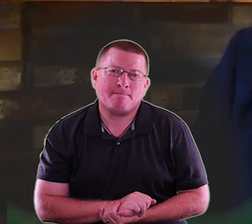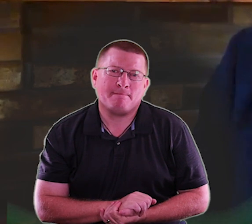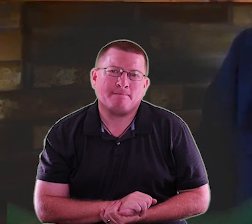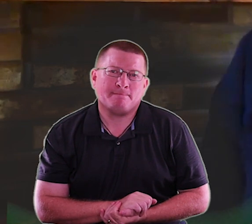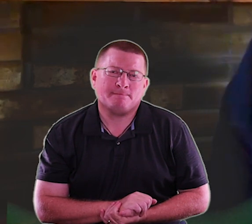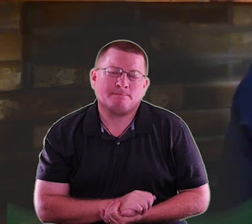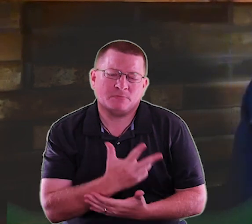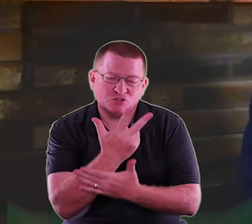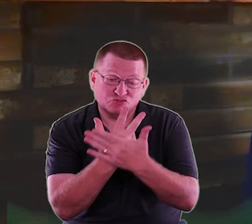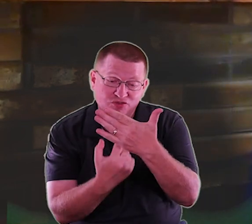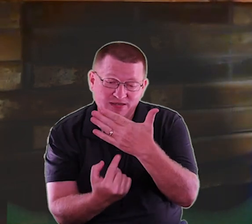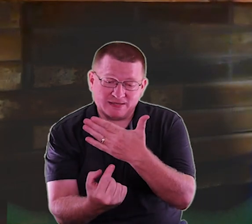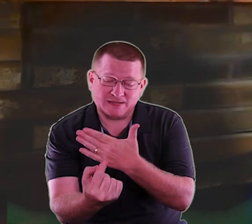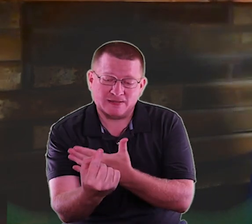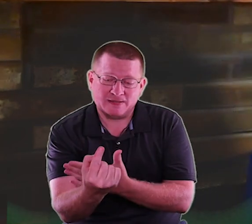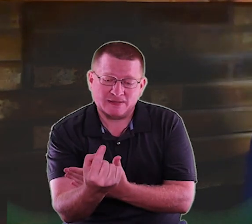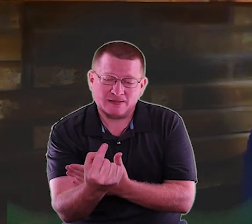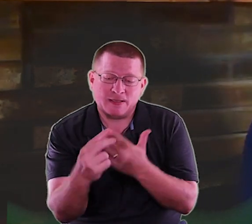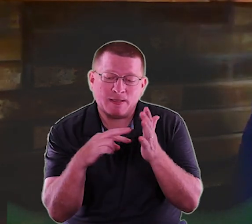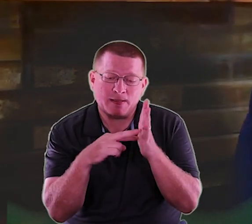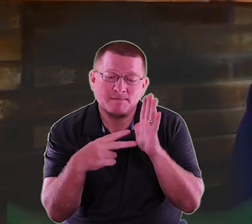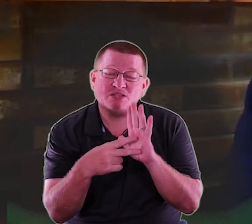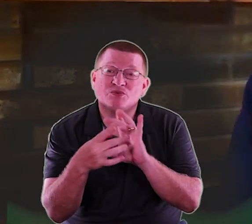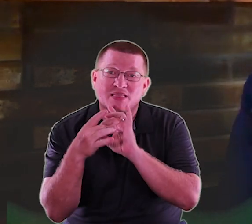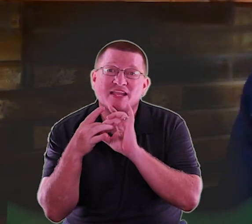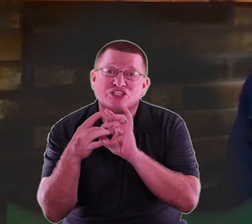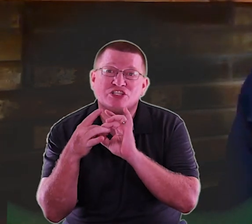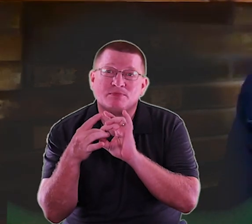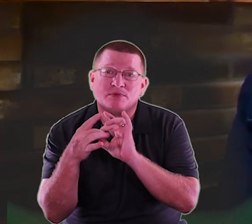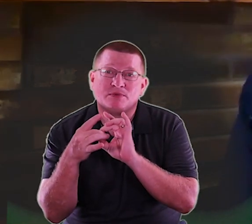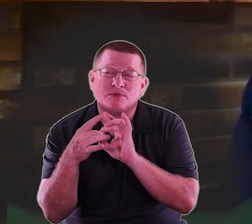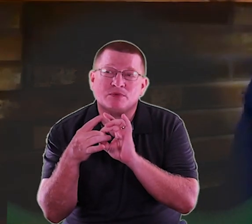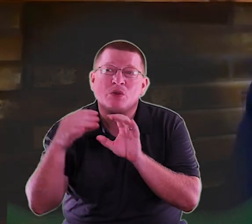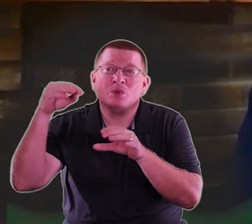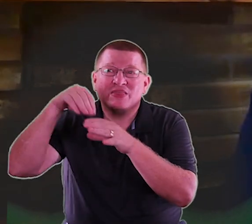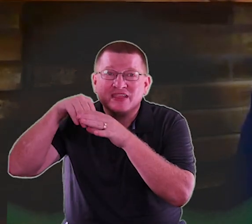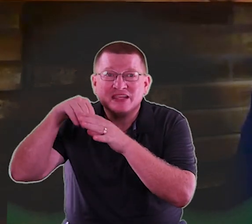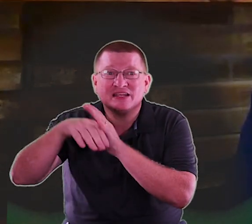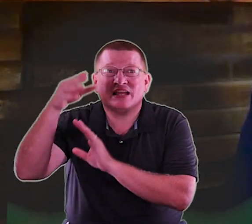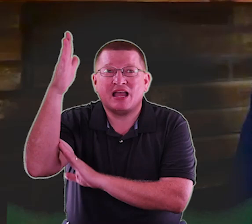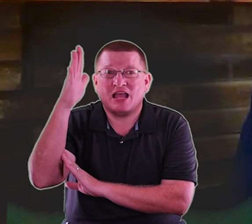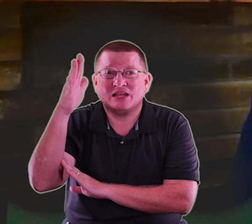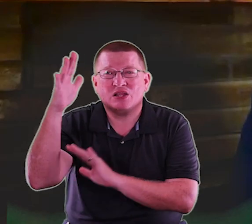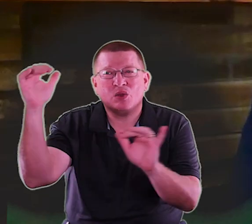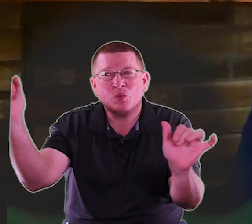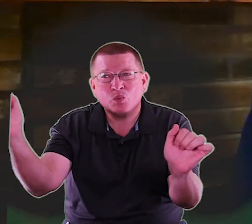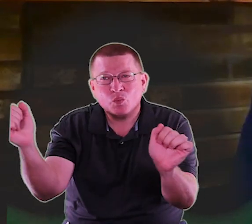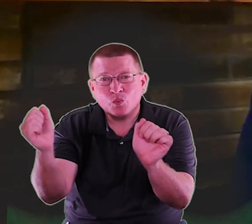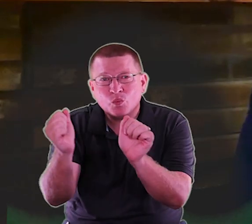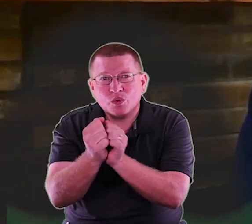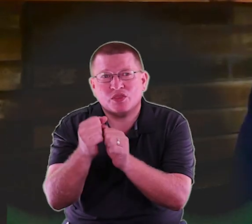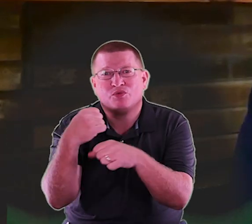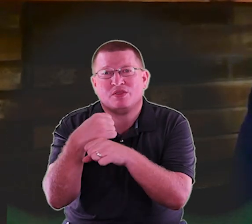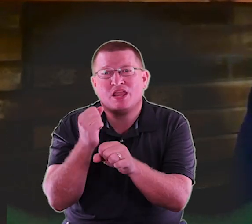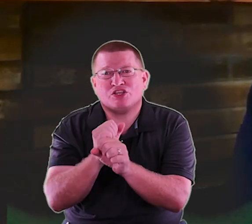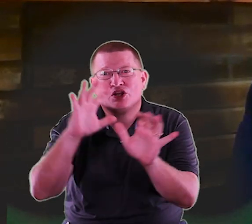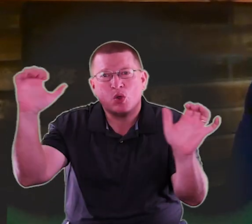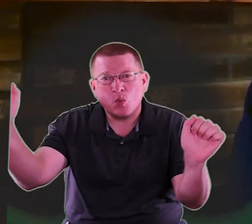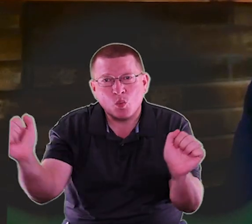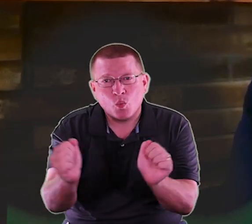The Trinity is a relationship within God, with creation, with